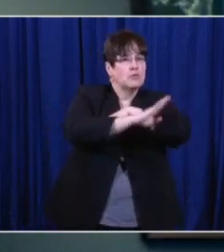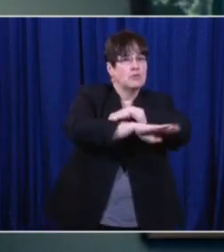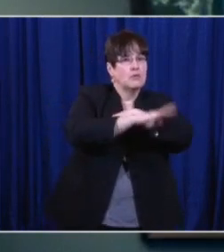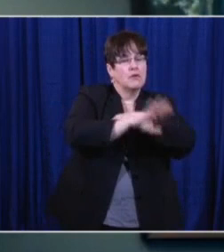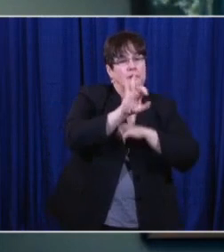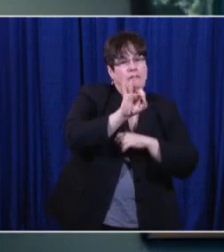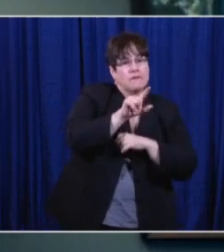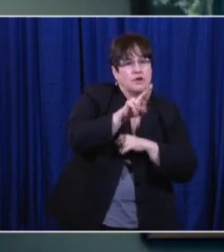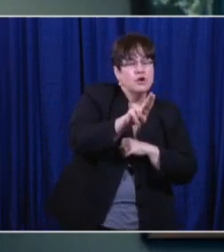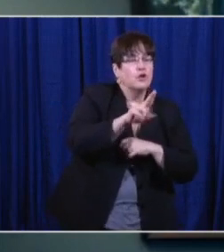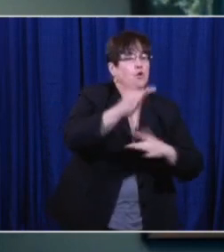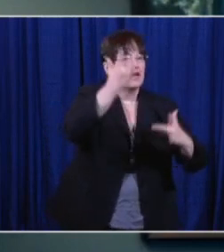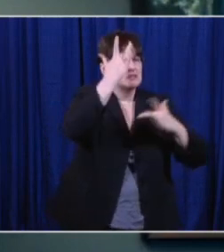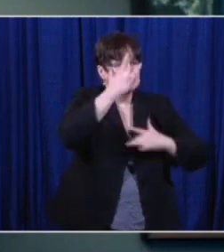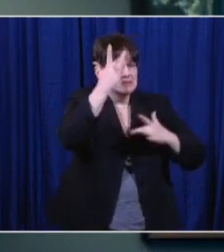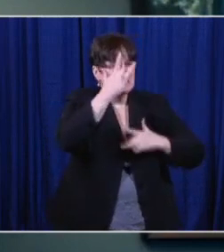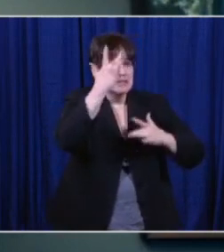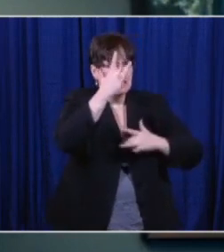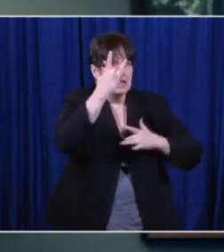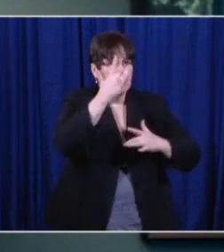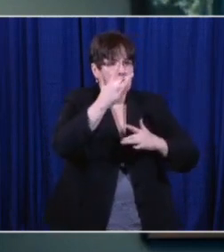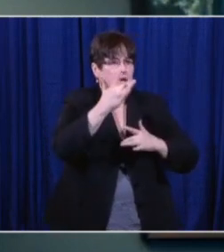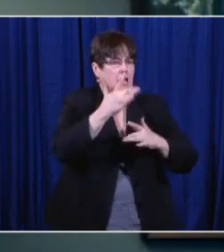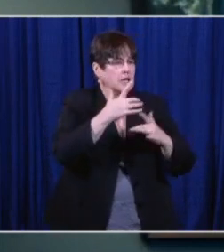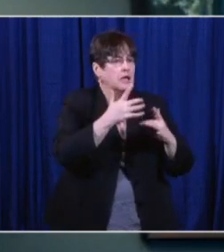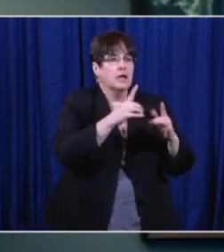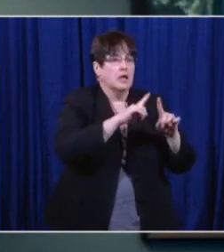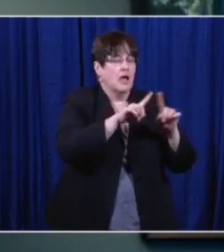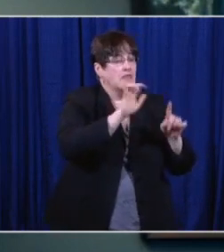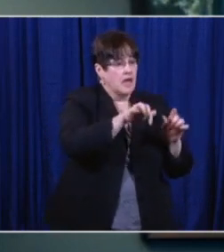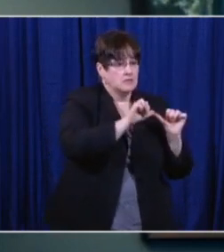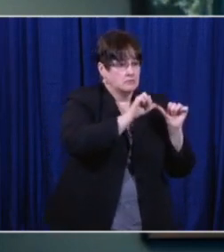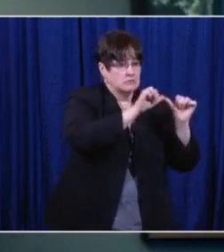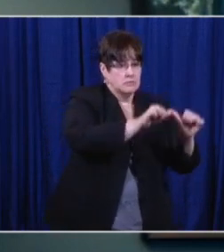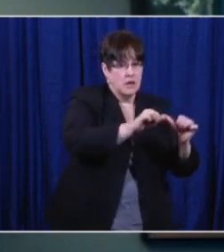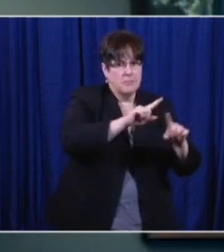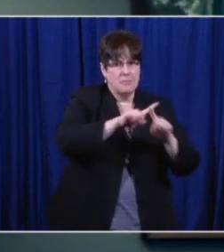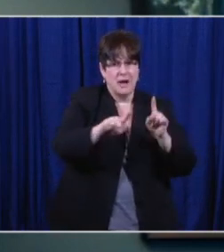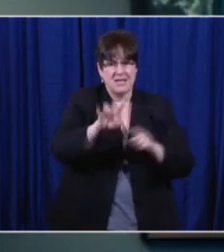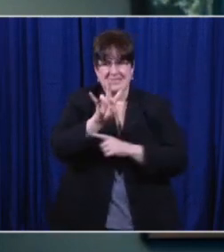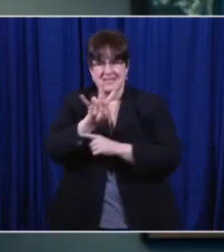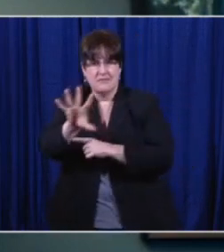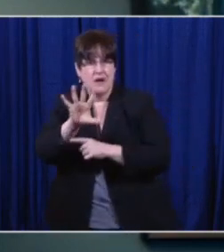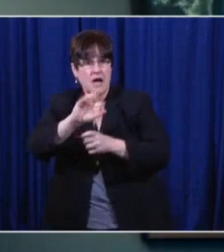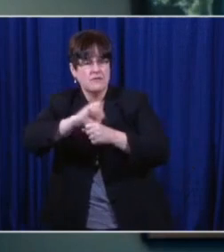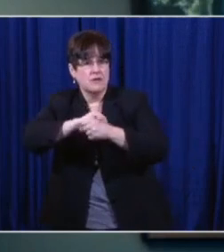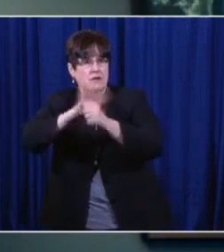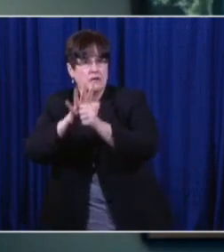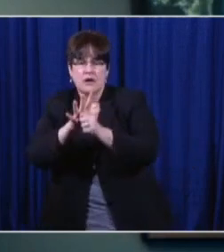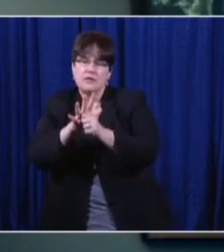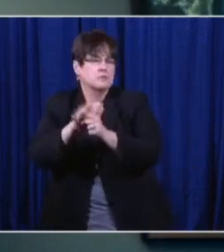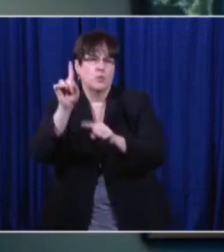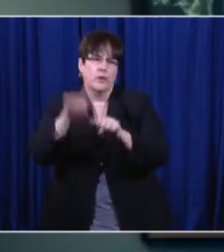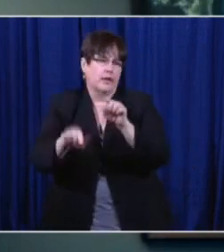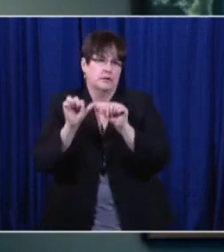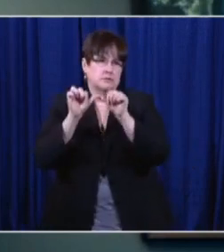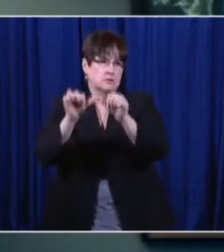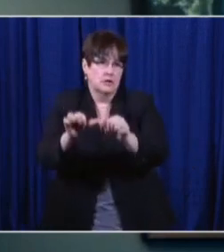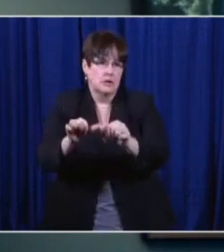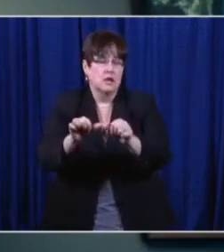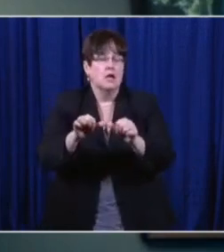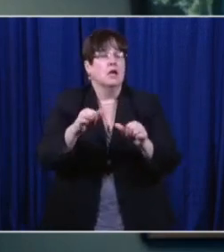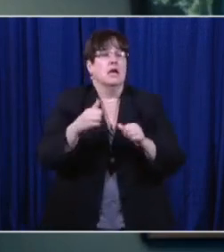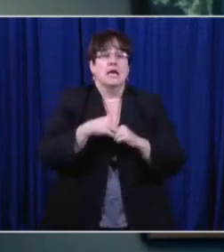critical illness volume that we see, and it's not sustainable. Our biggest challenge isn't patients that are in nursing